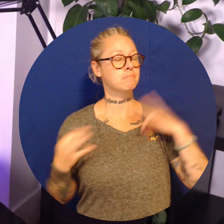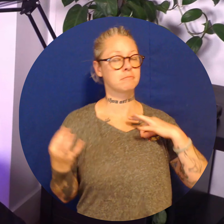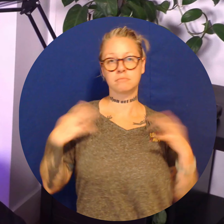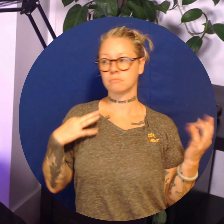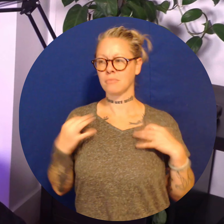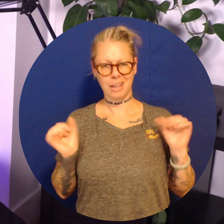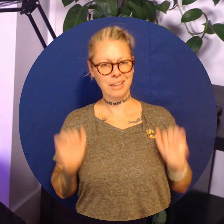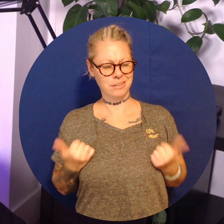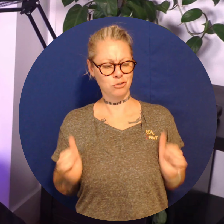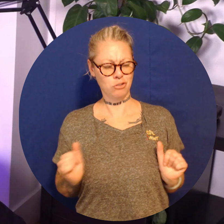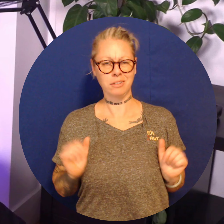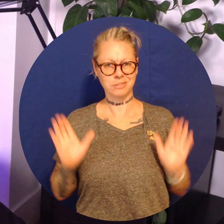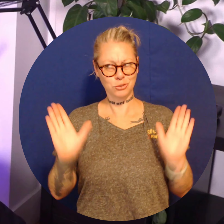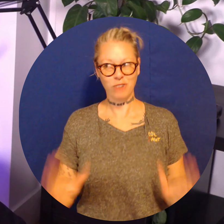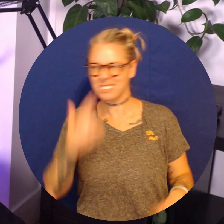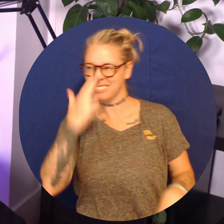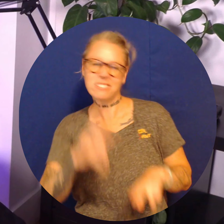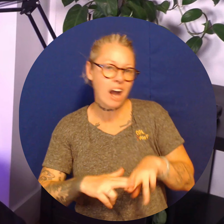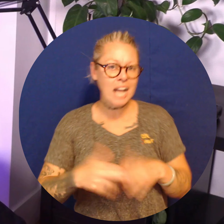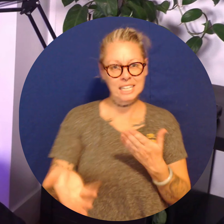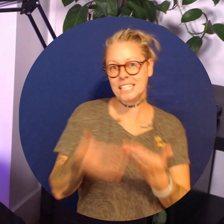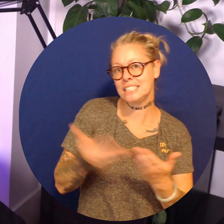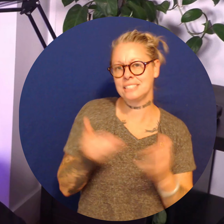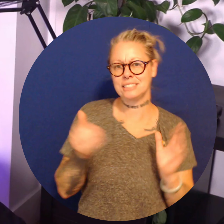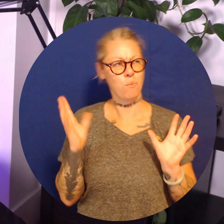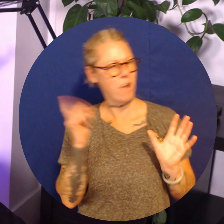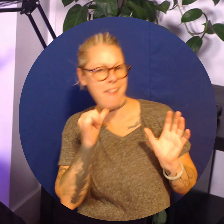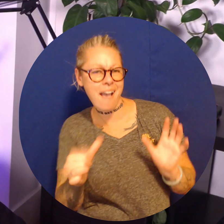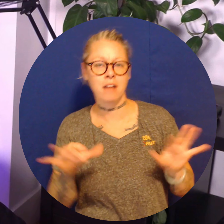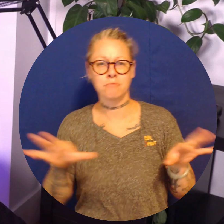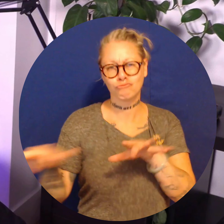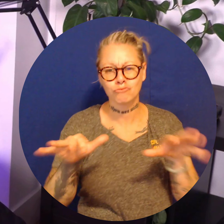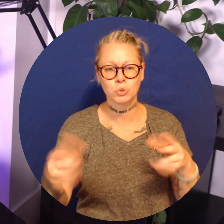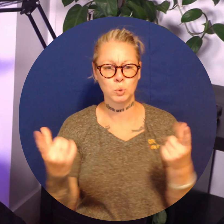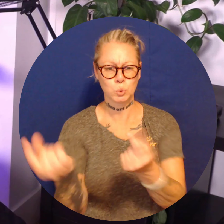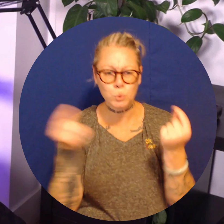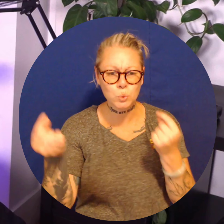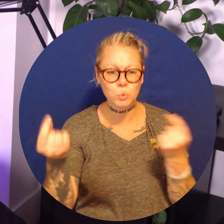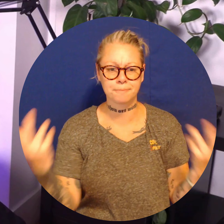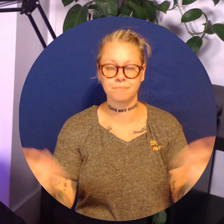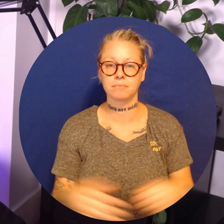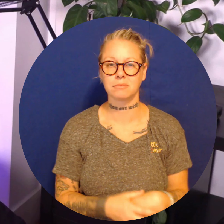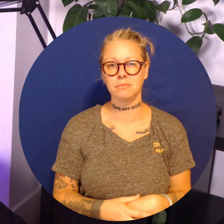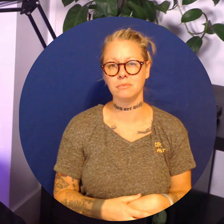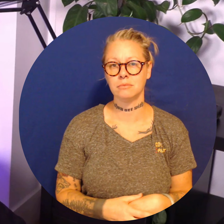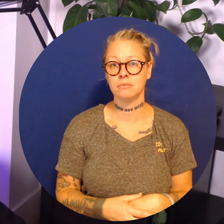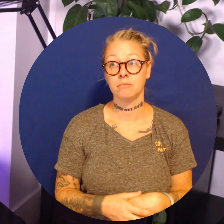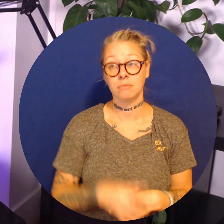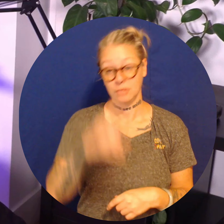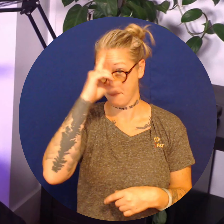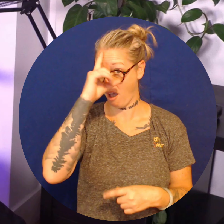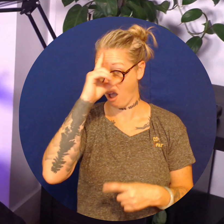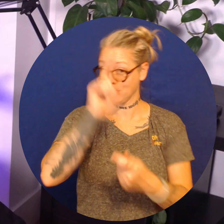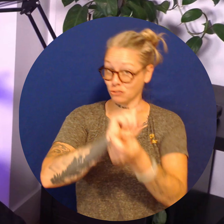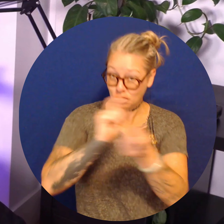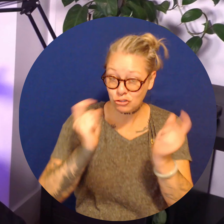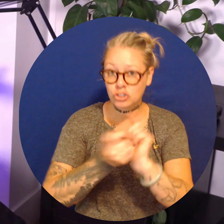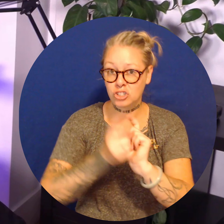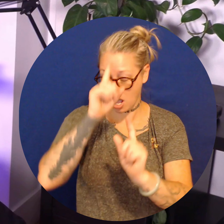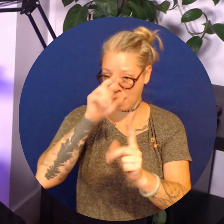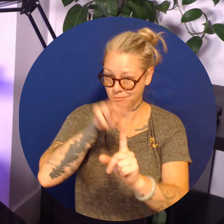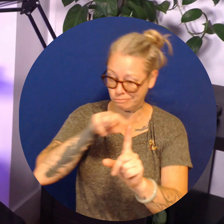like i can do this like this is great yeah this is fun this is easy like try things out you know it's like it's hard to shift